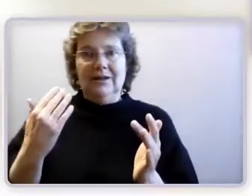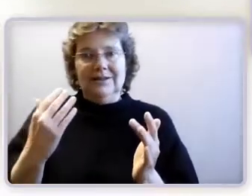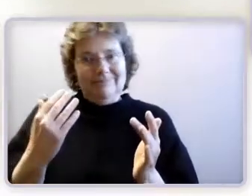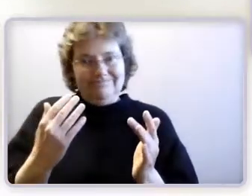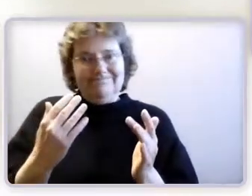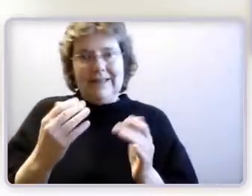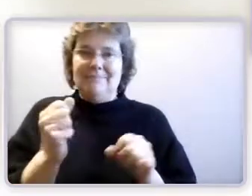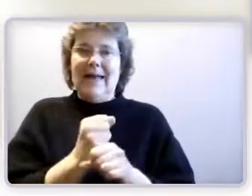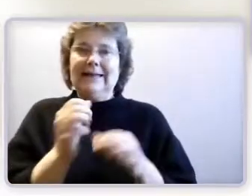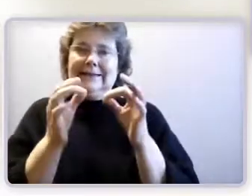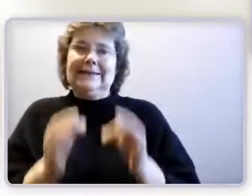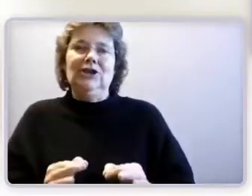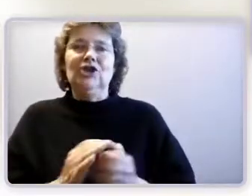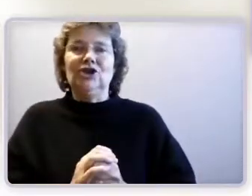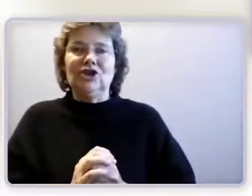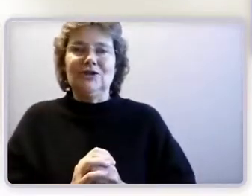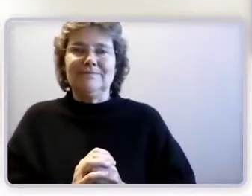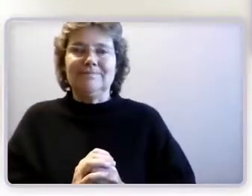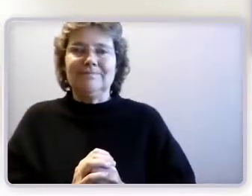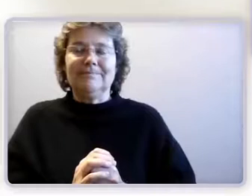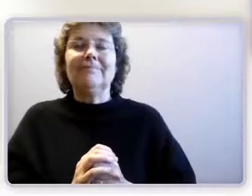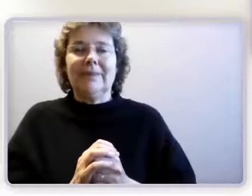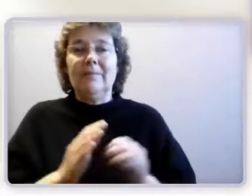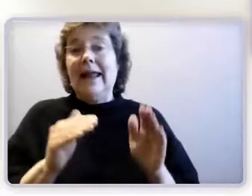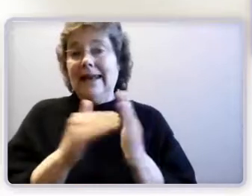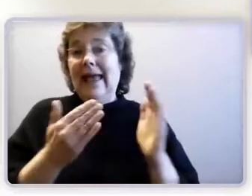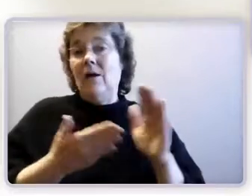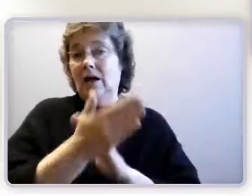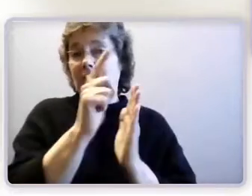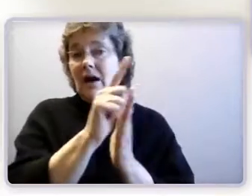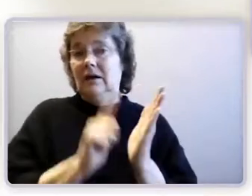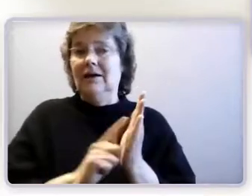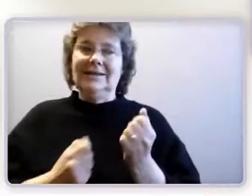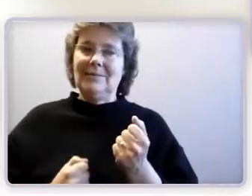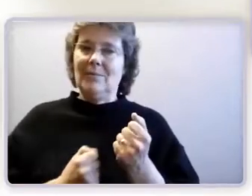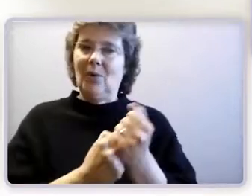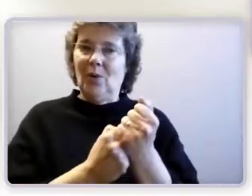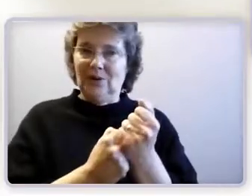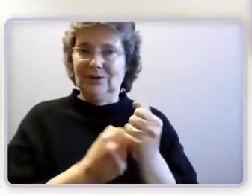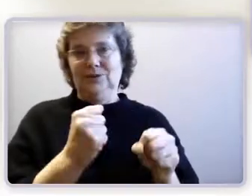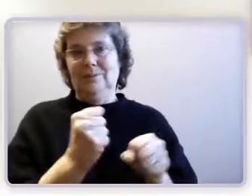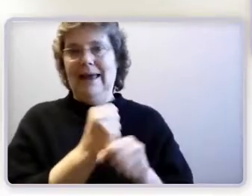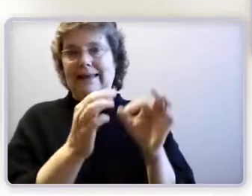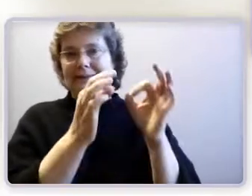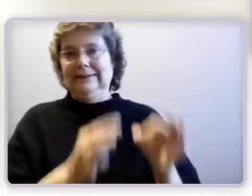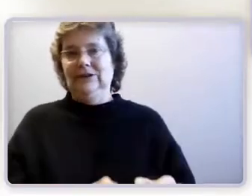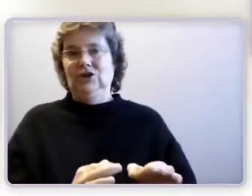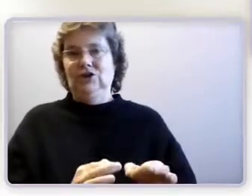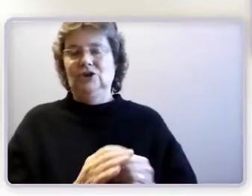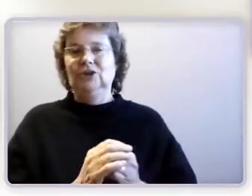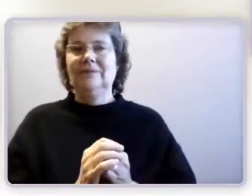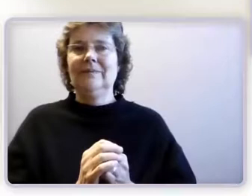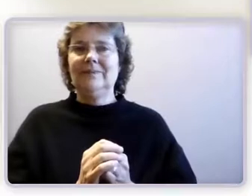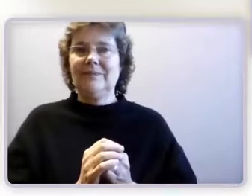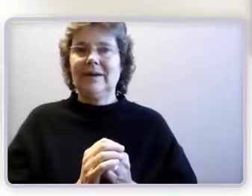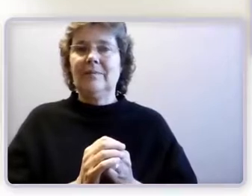of the guardian now under the legislation is a supported decision maker. But the common element is to make